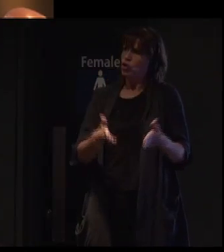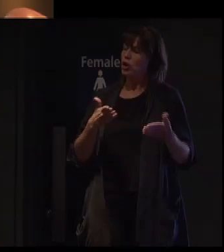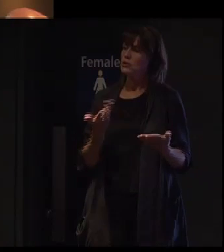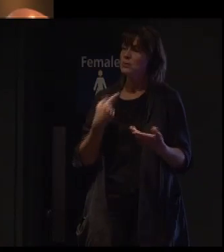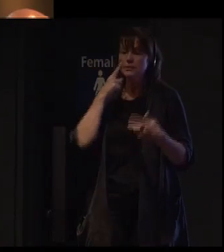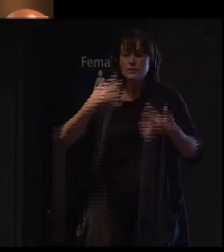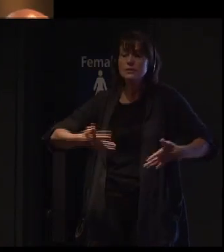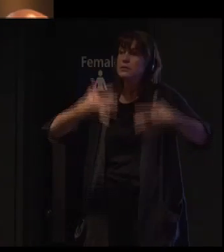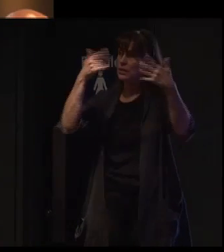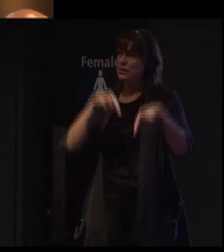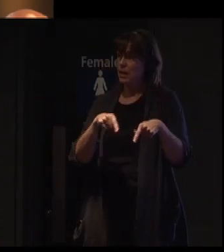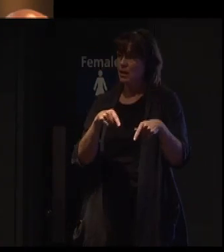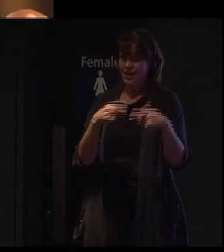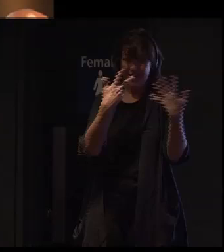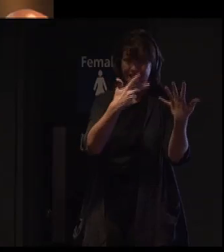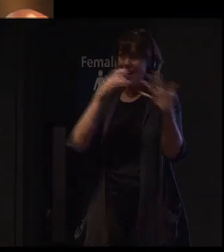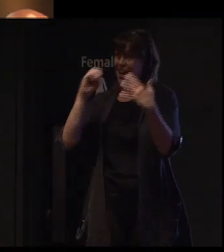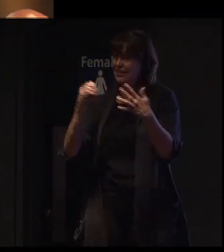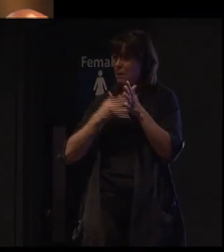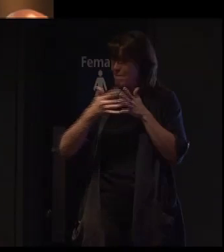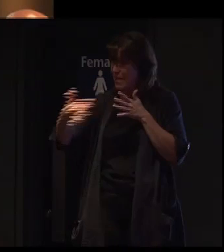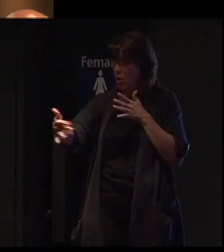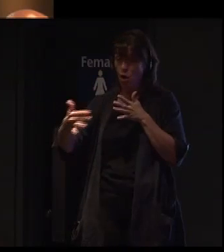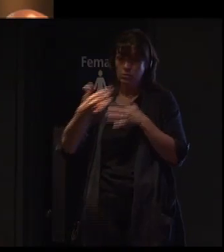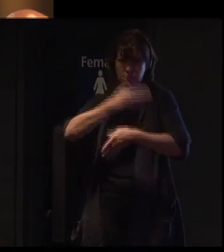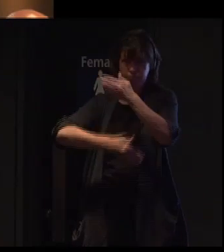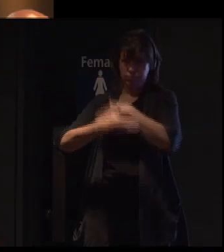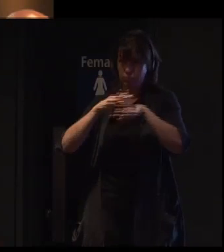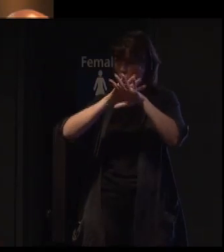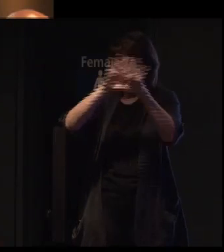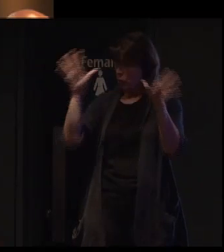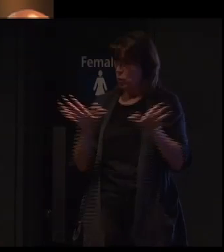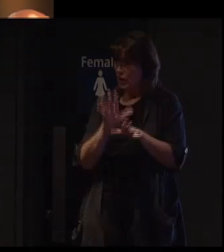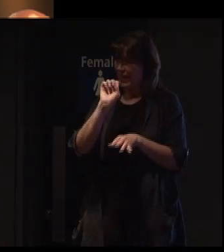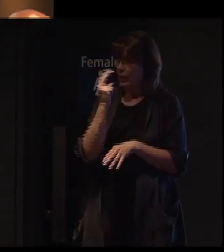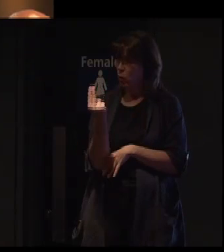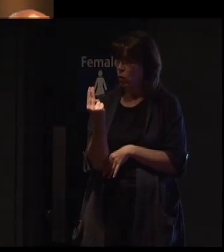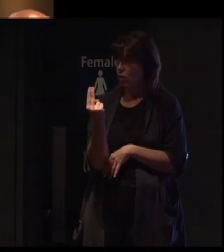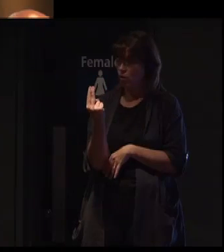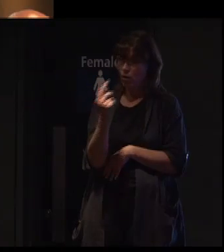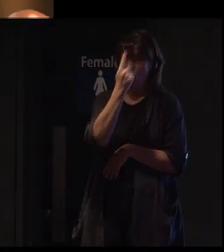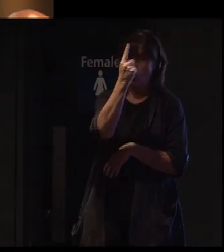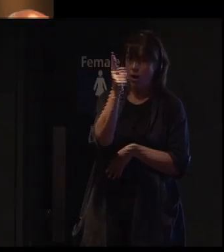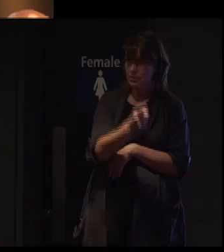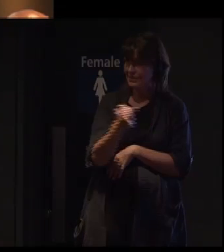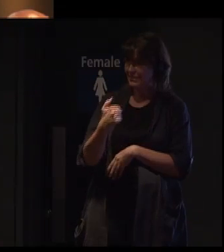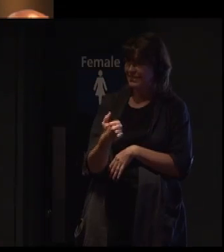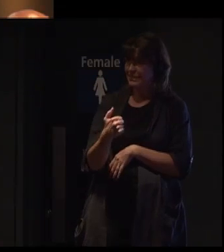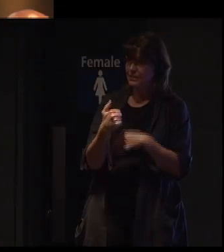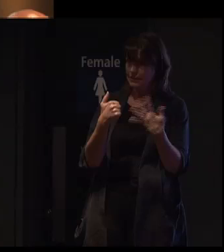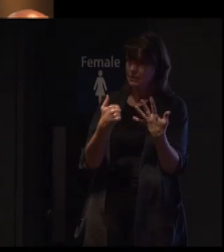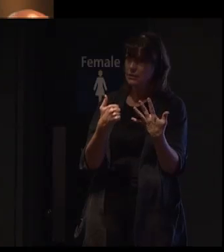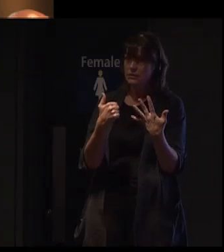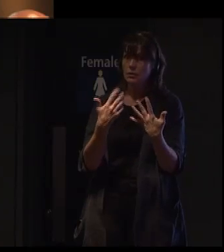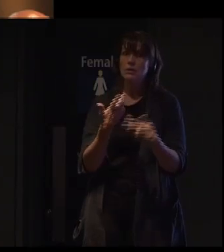statistics, but there are more than 80 million disabled persons in the EU alone. That is 1/6 of our population. 20% of this